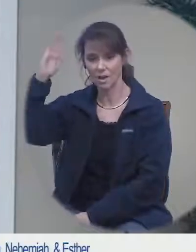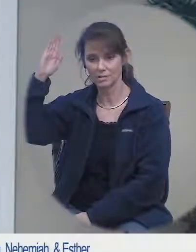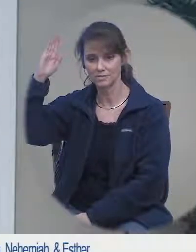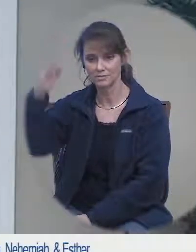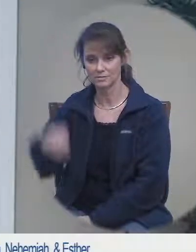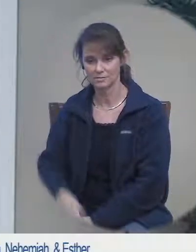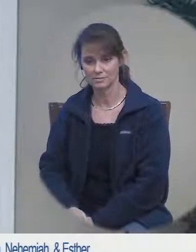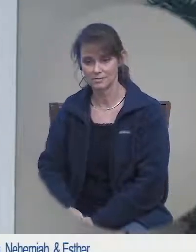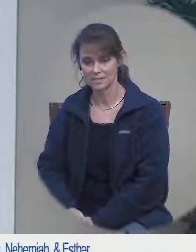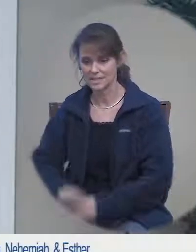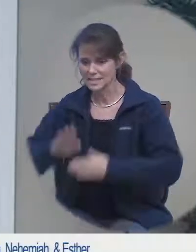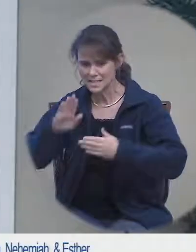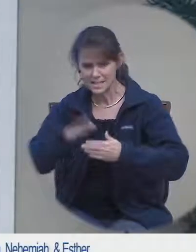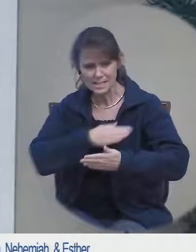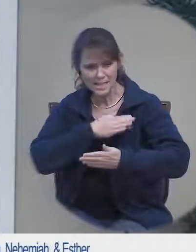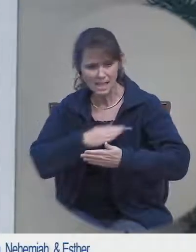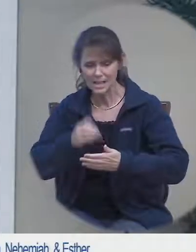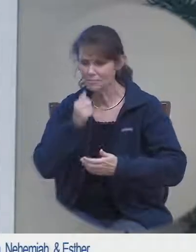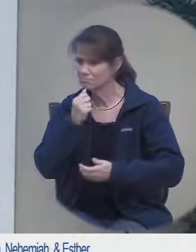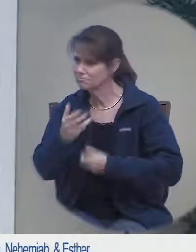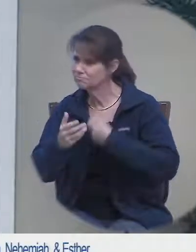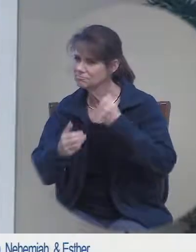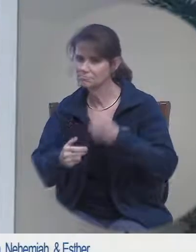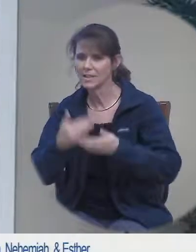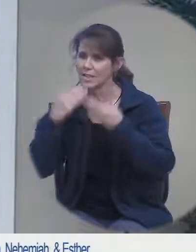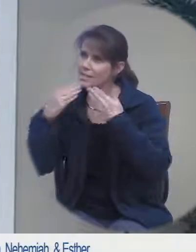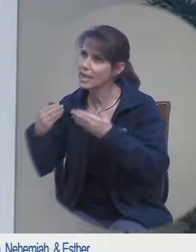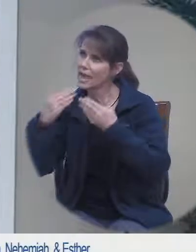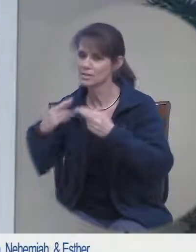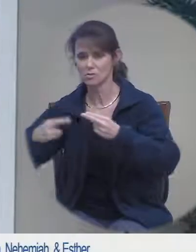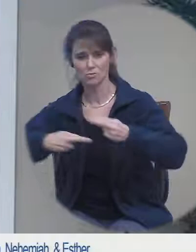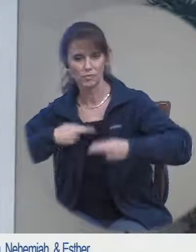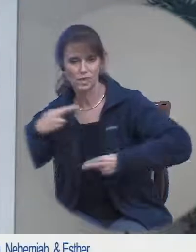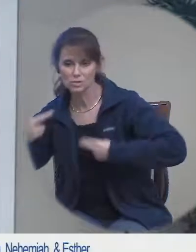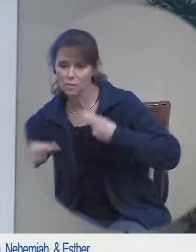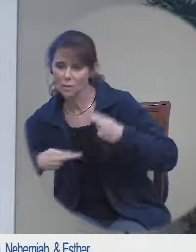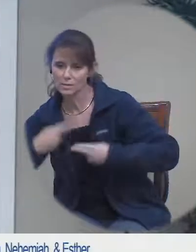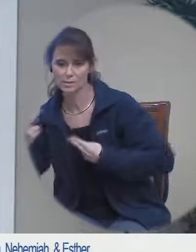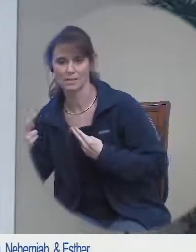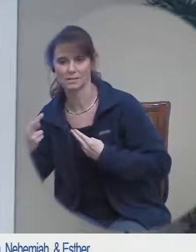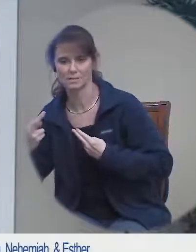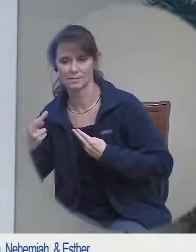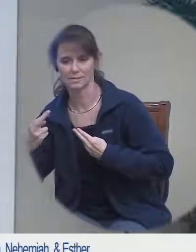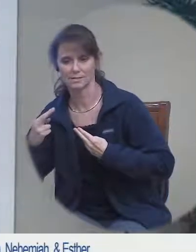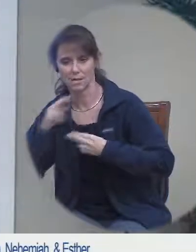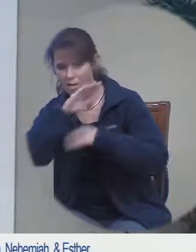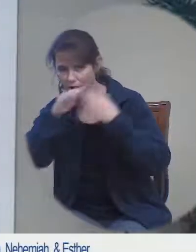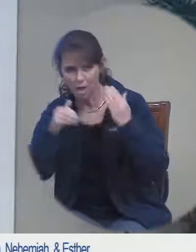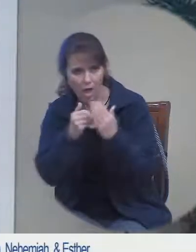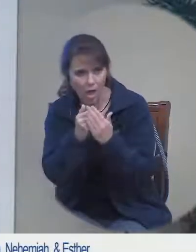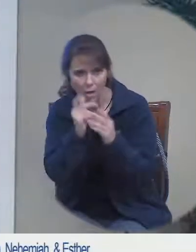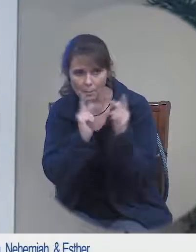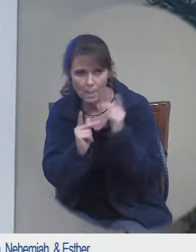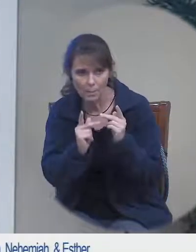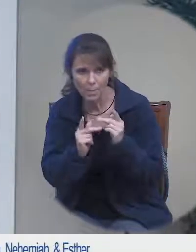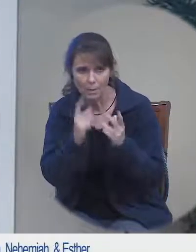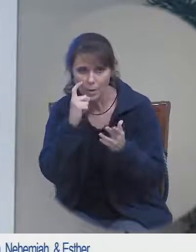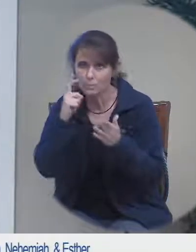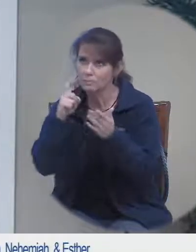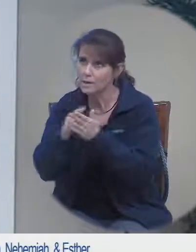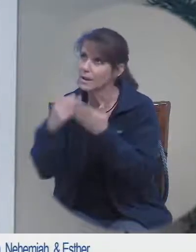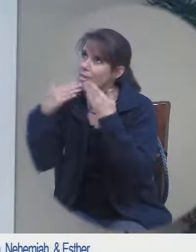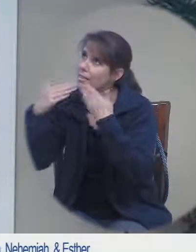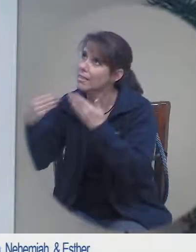in this text. Thanksgiving 6, rejoicing 7. And they all wanted to recognize what God had